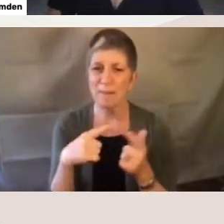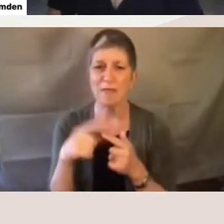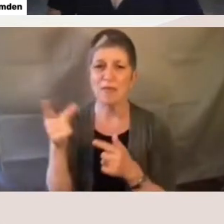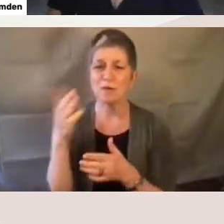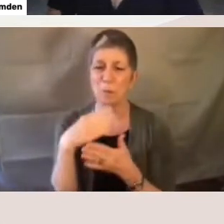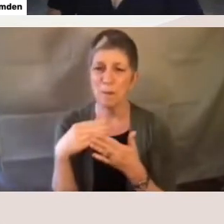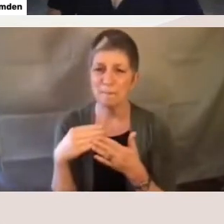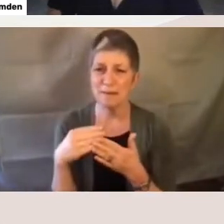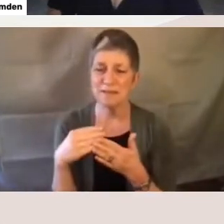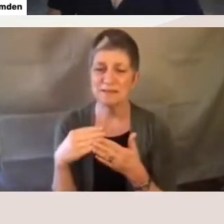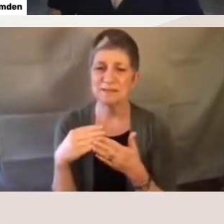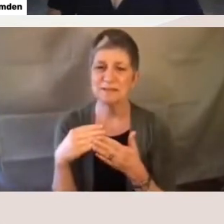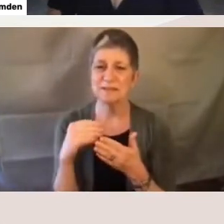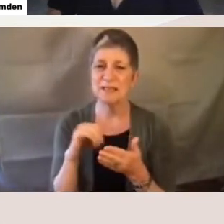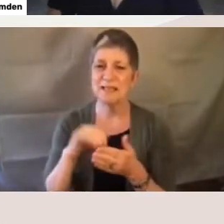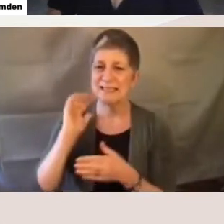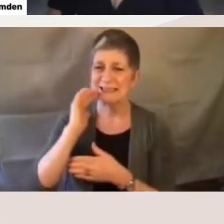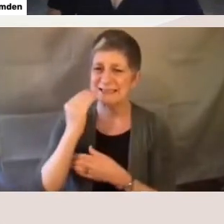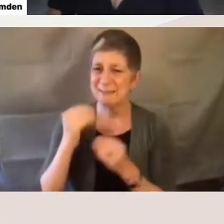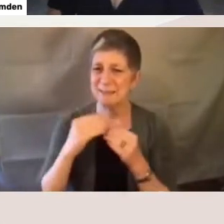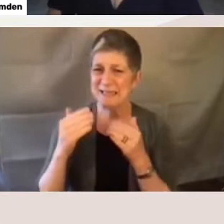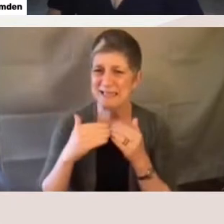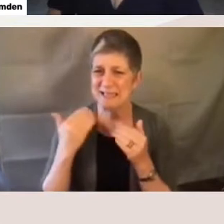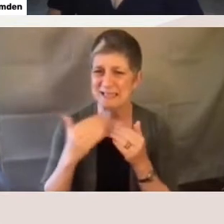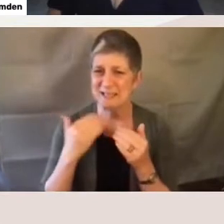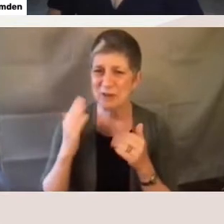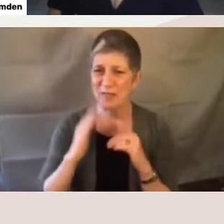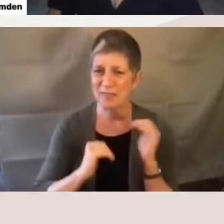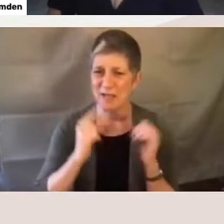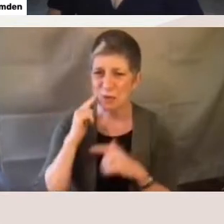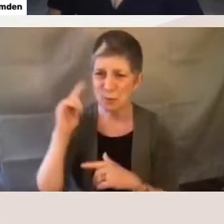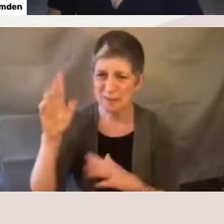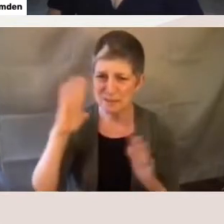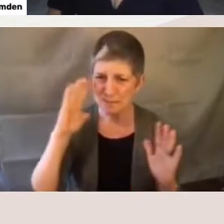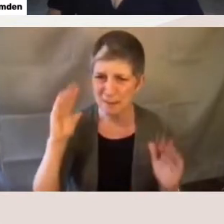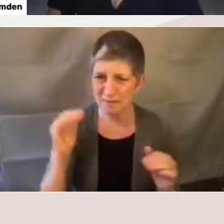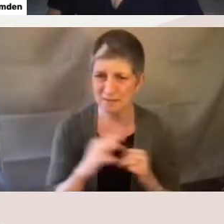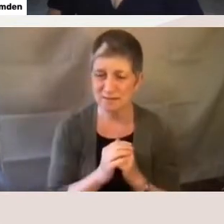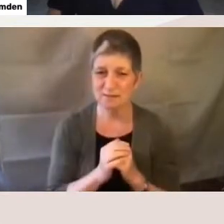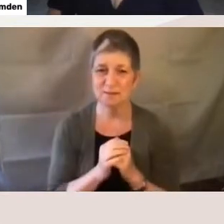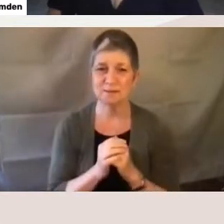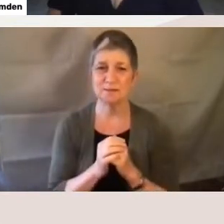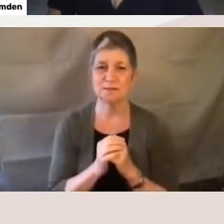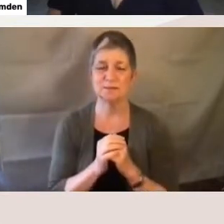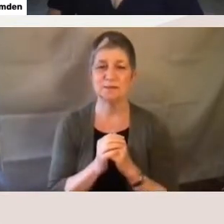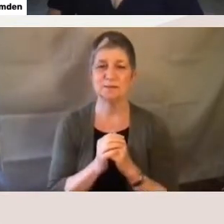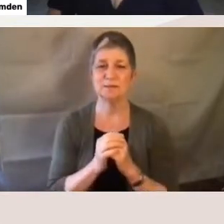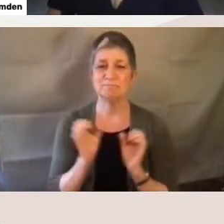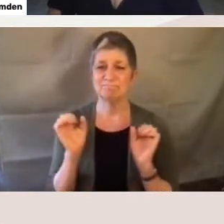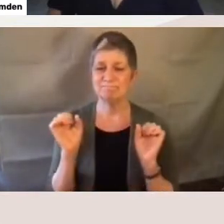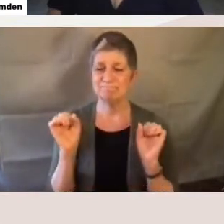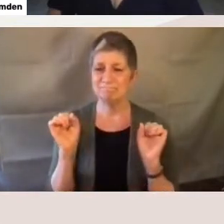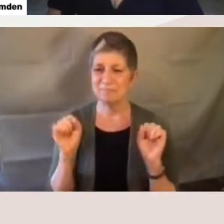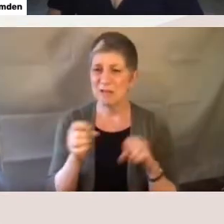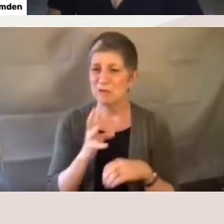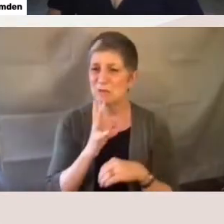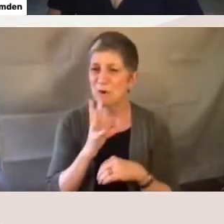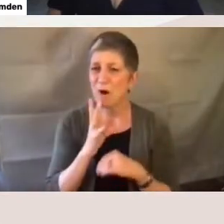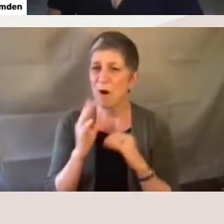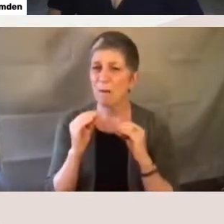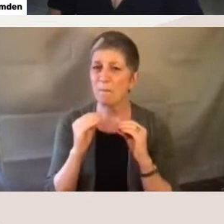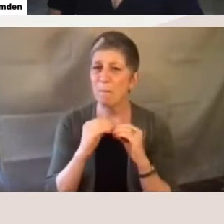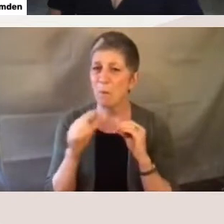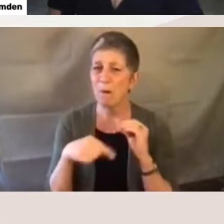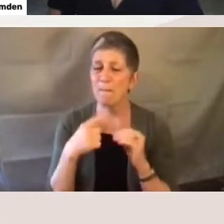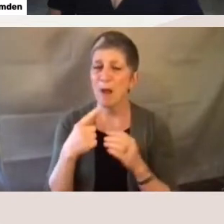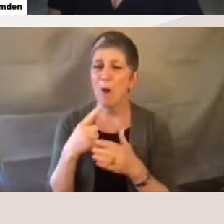it that seemed easier than you expected. Um, can you talk a little bit more? What